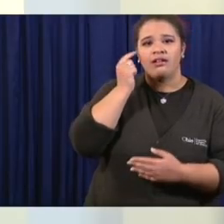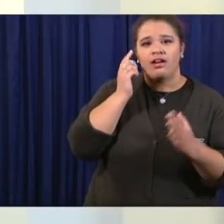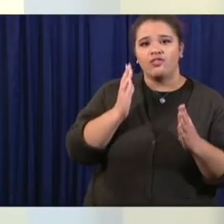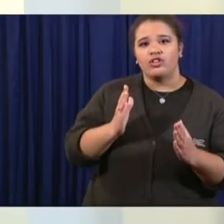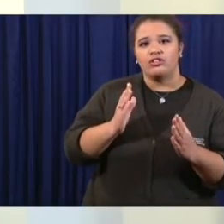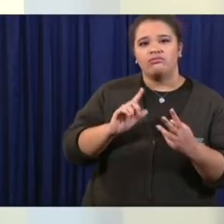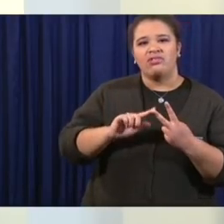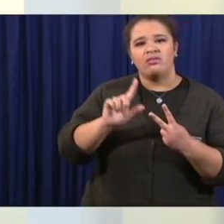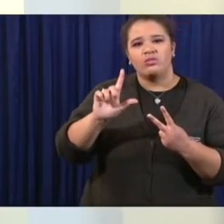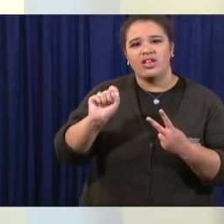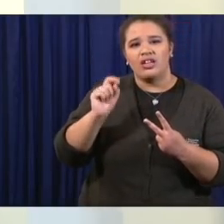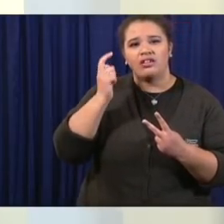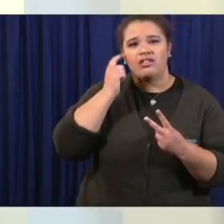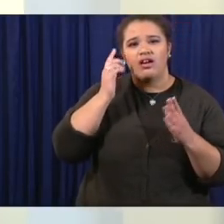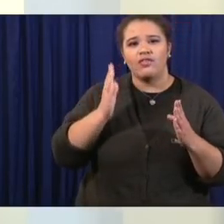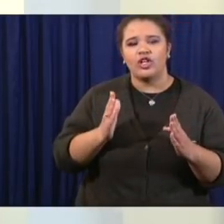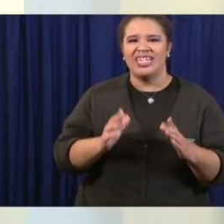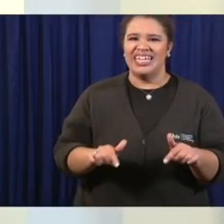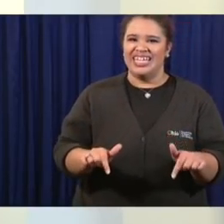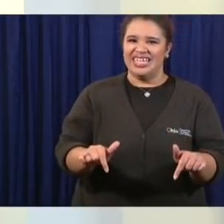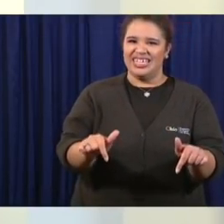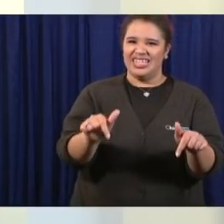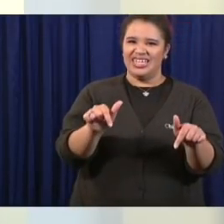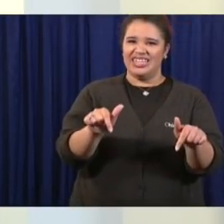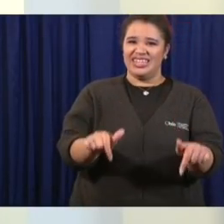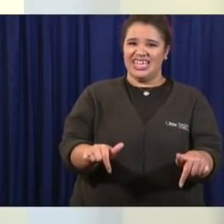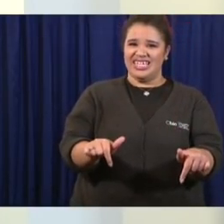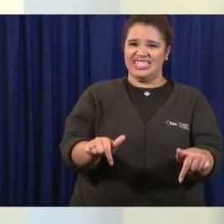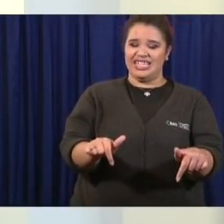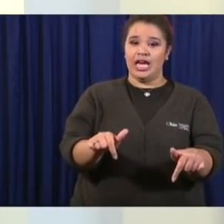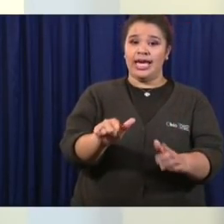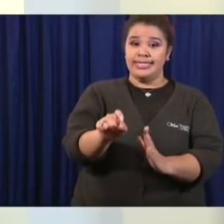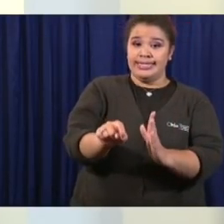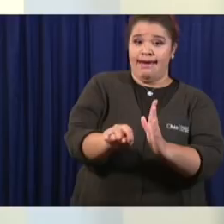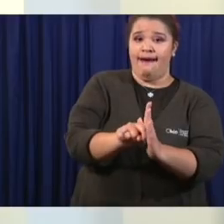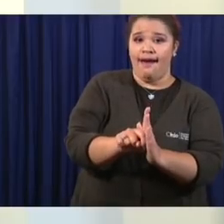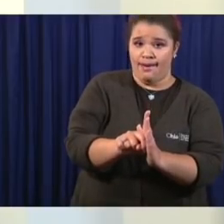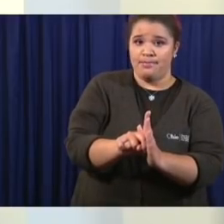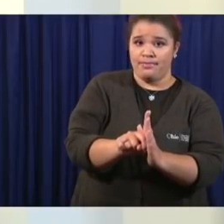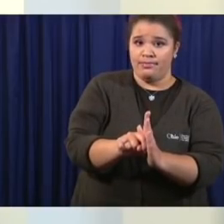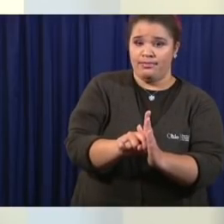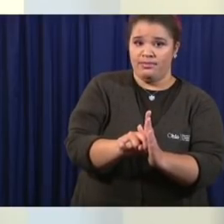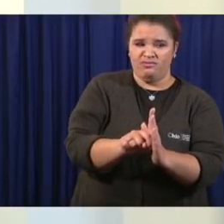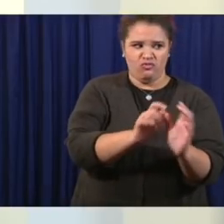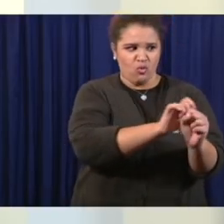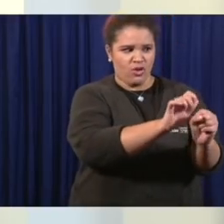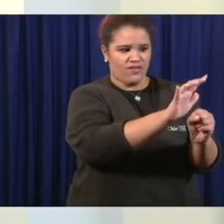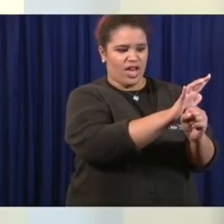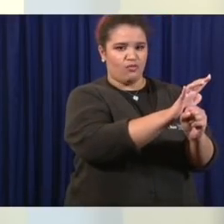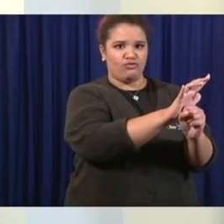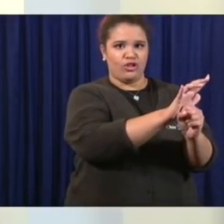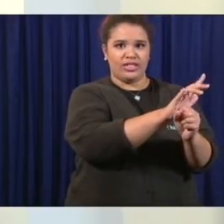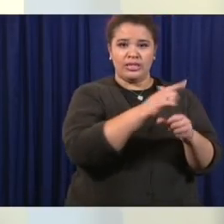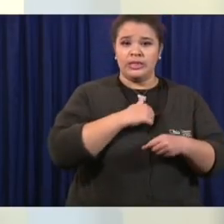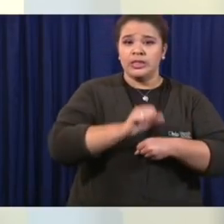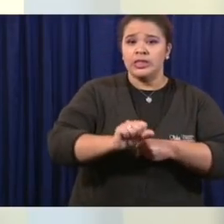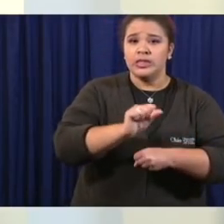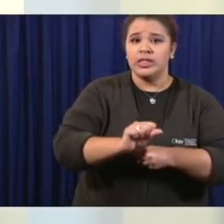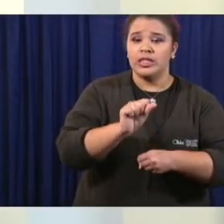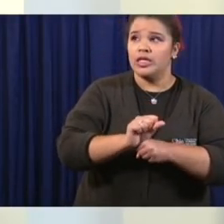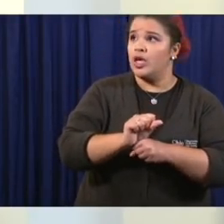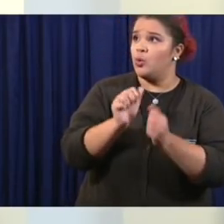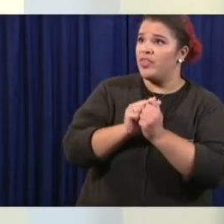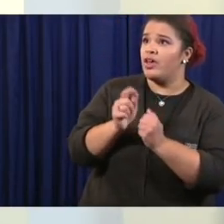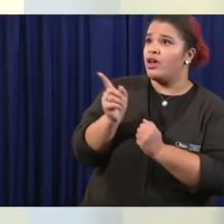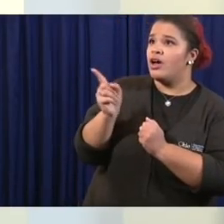honor to be in this moment in time. I don't think I had an appreciation for what the word public servant